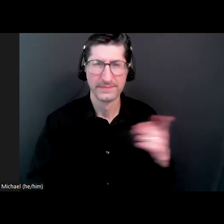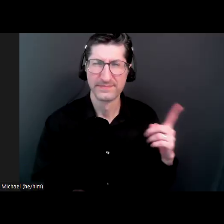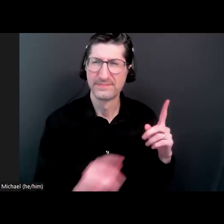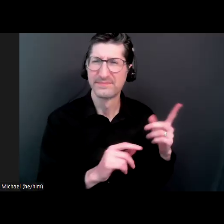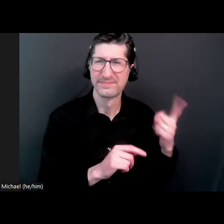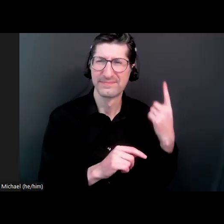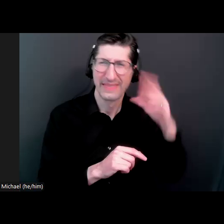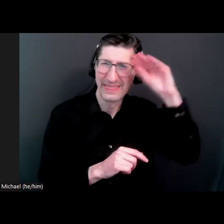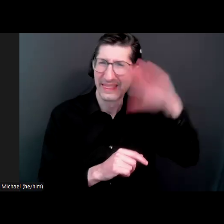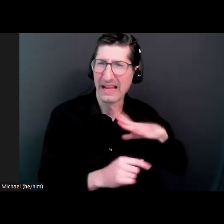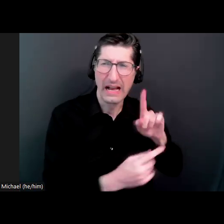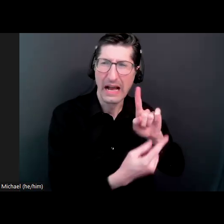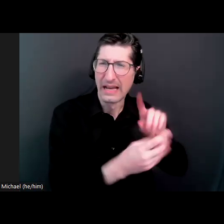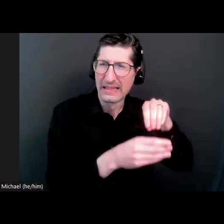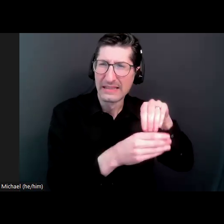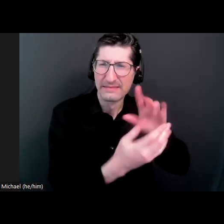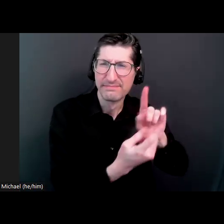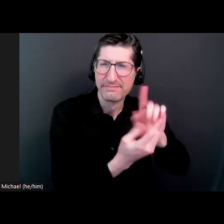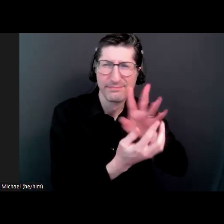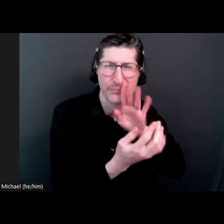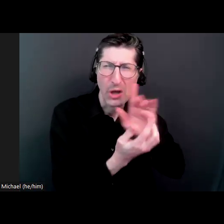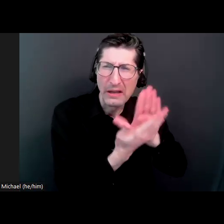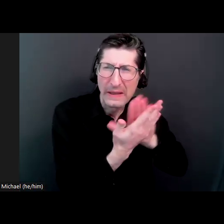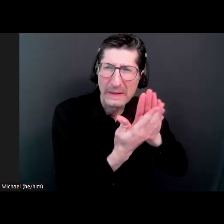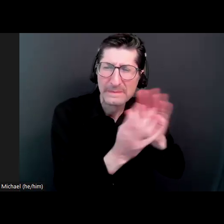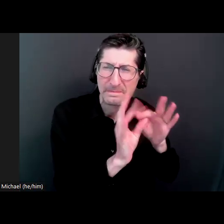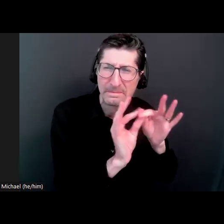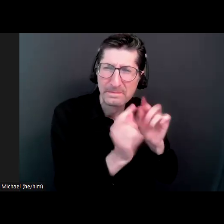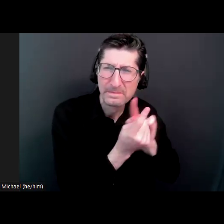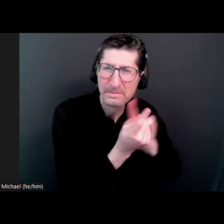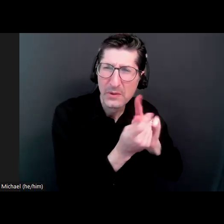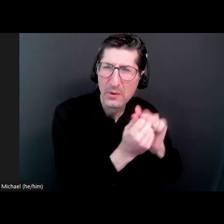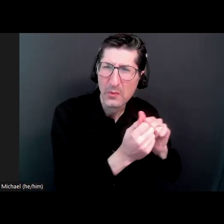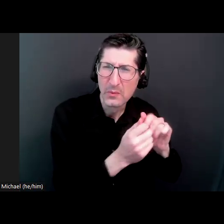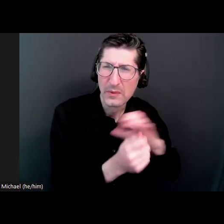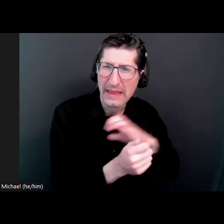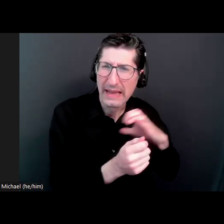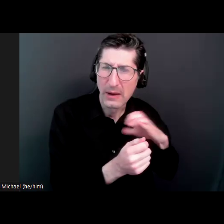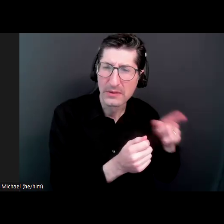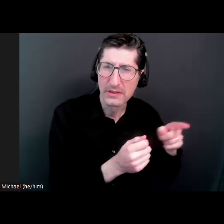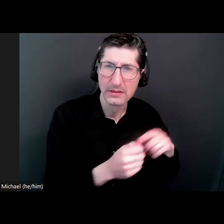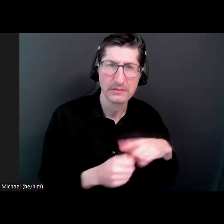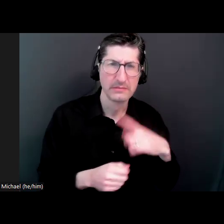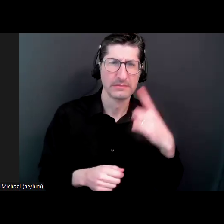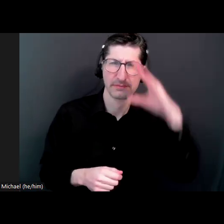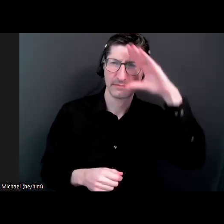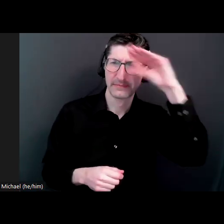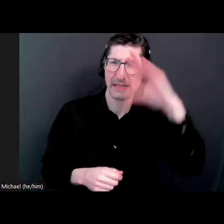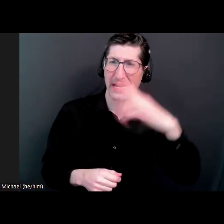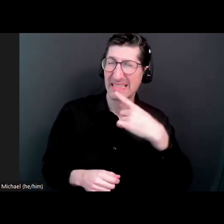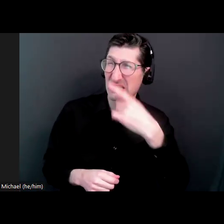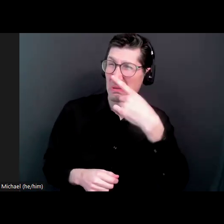That's clear. Is there a way we could get those pictures emailed so we have it as part of the comment?